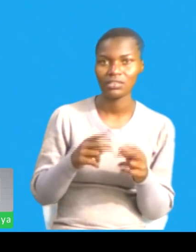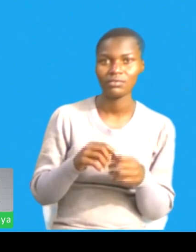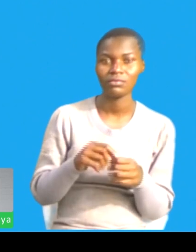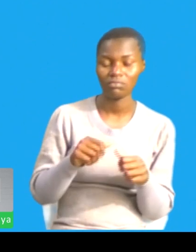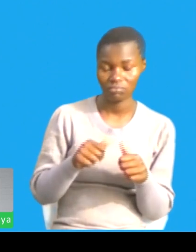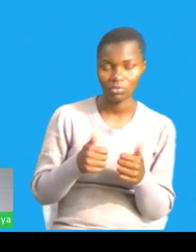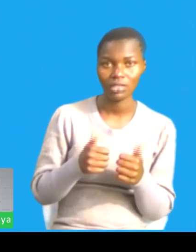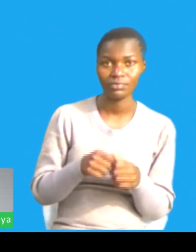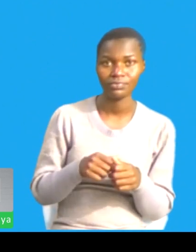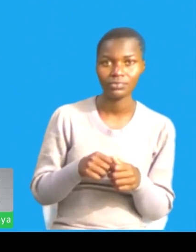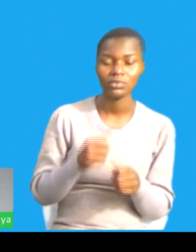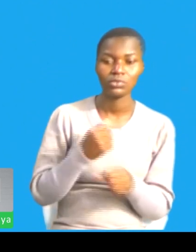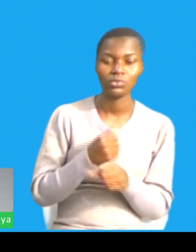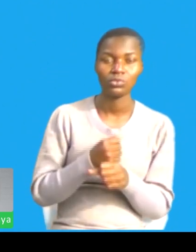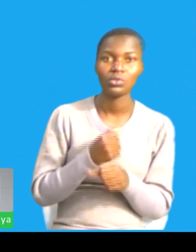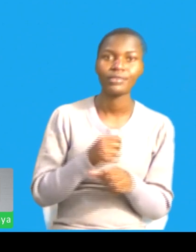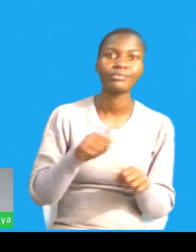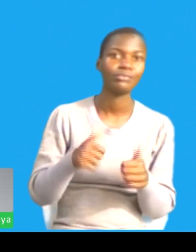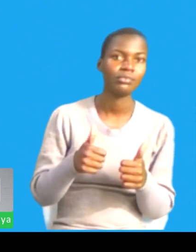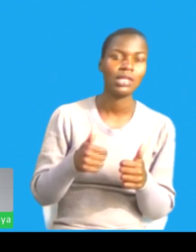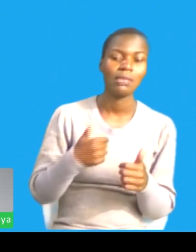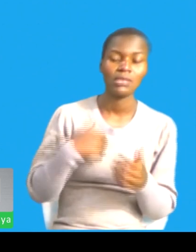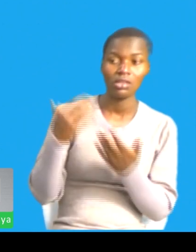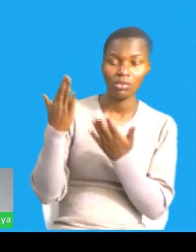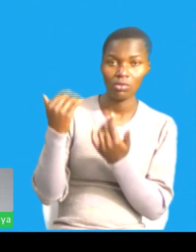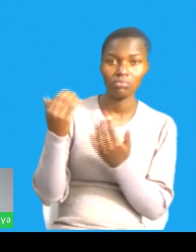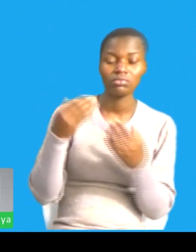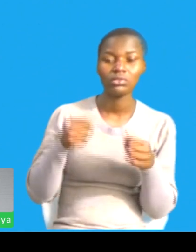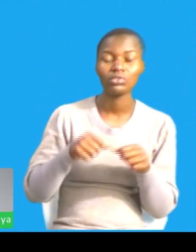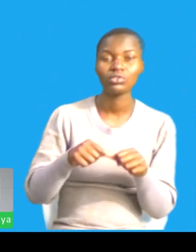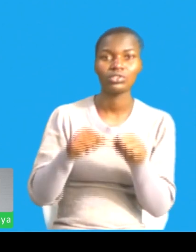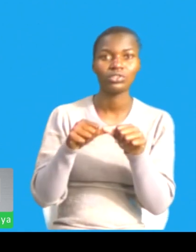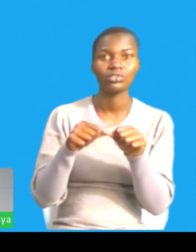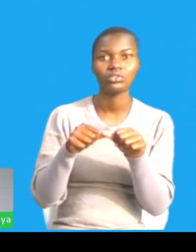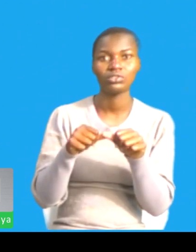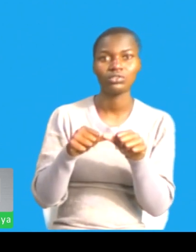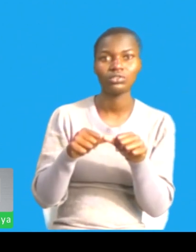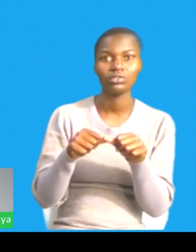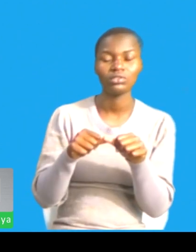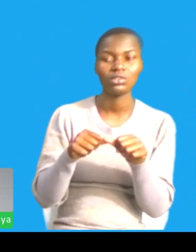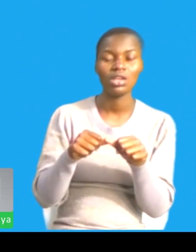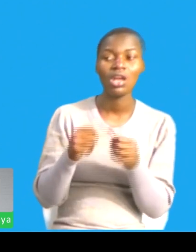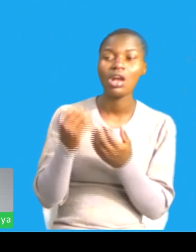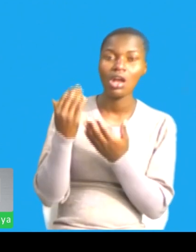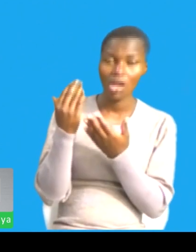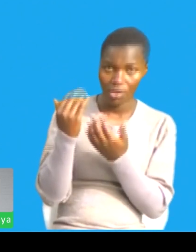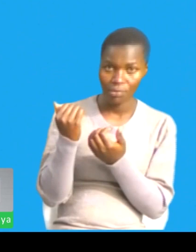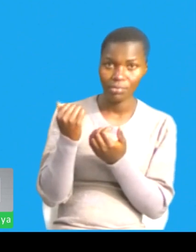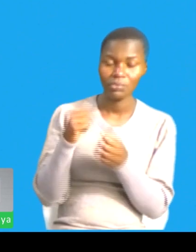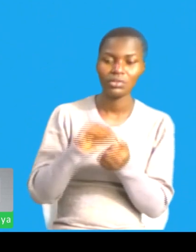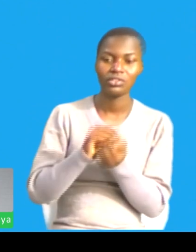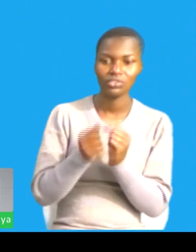does. I hope that he will pursue this, and I hope that he will change the